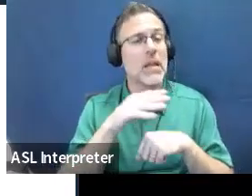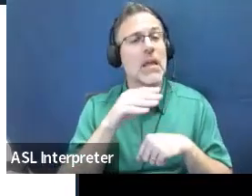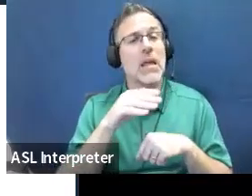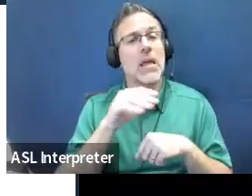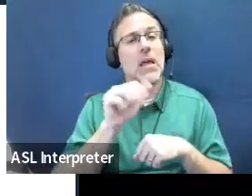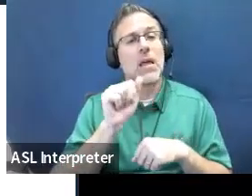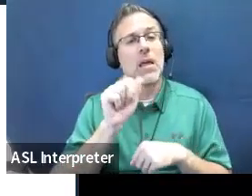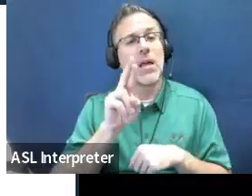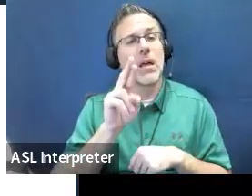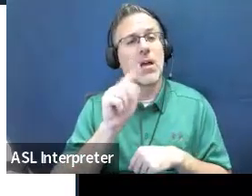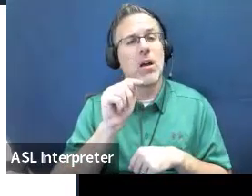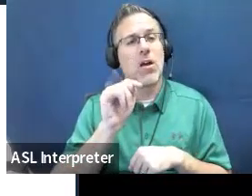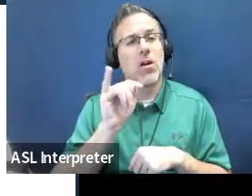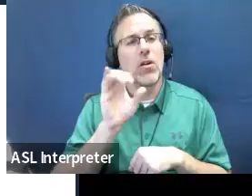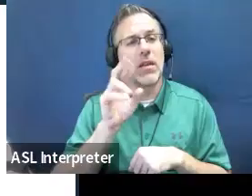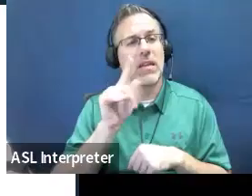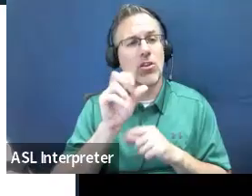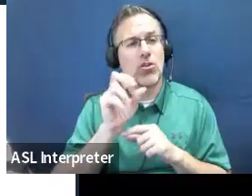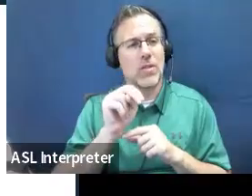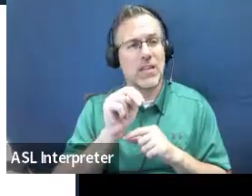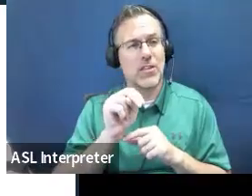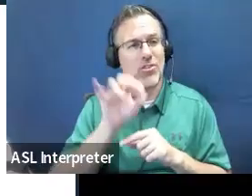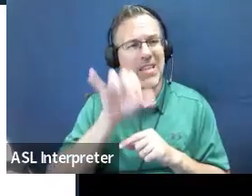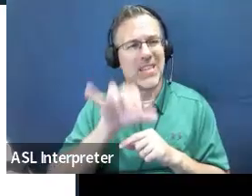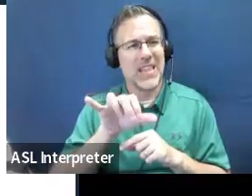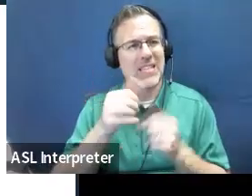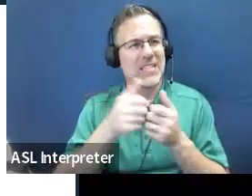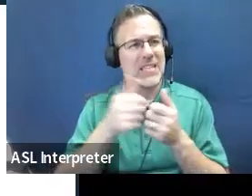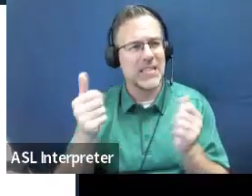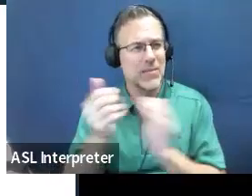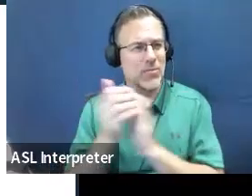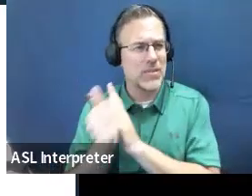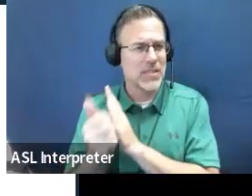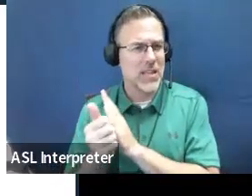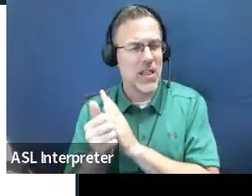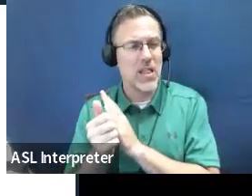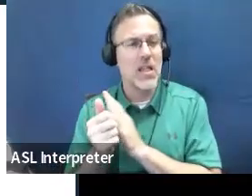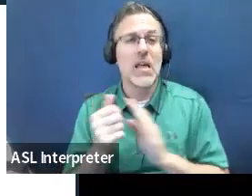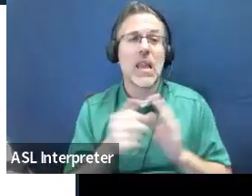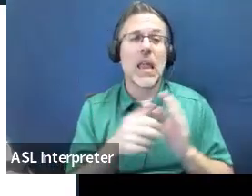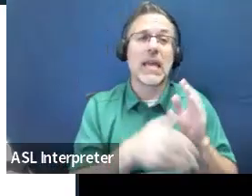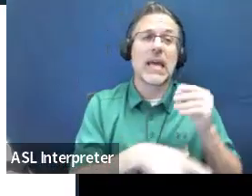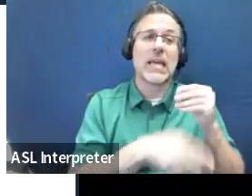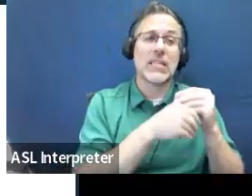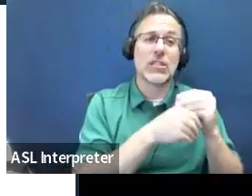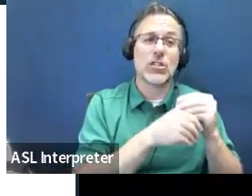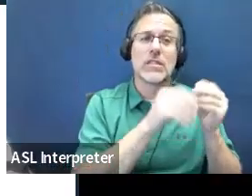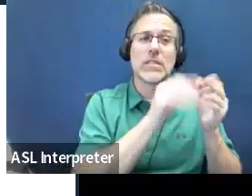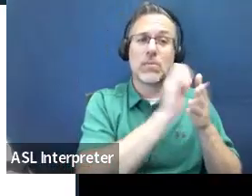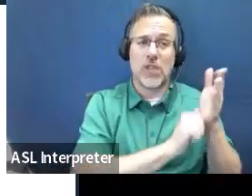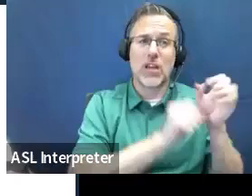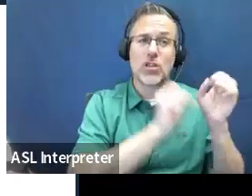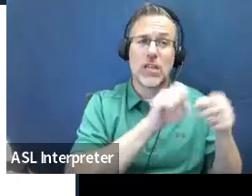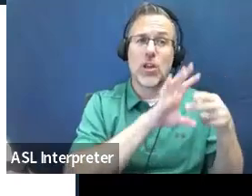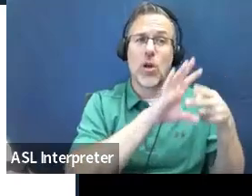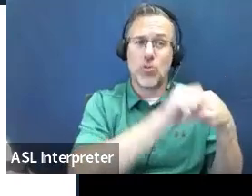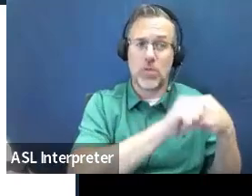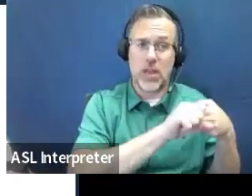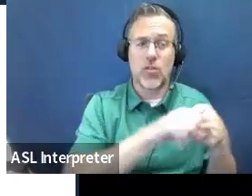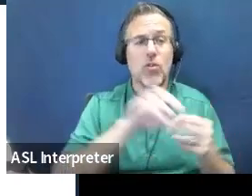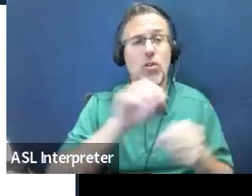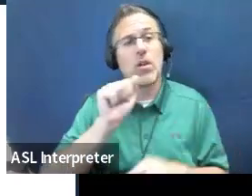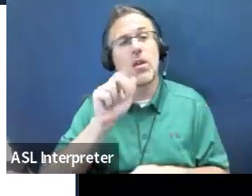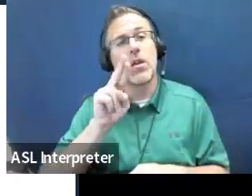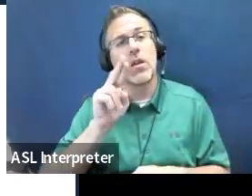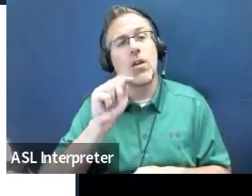articulation is its own skill, kind of like how we say addition, subtraction can go together because they're reciprocal. Articulation